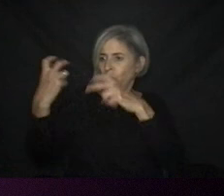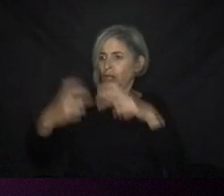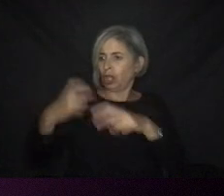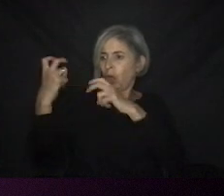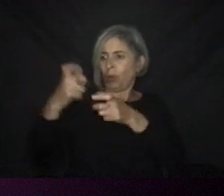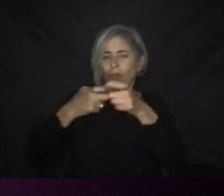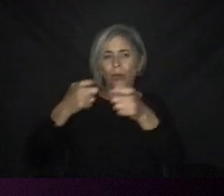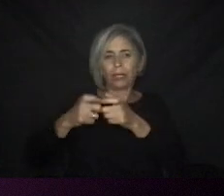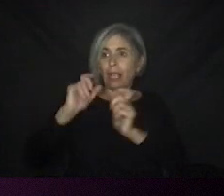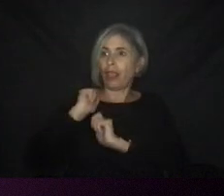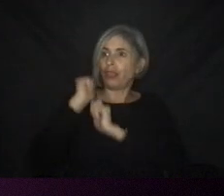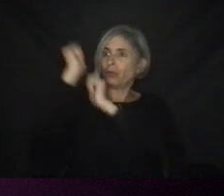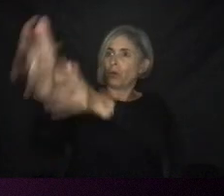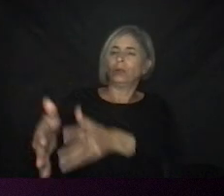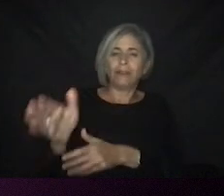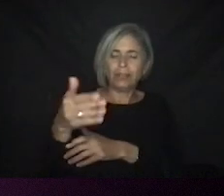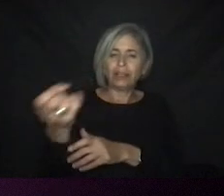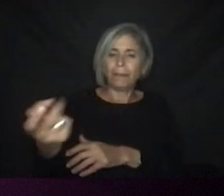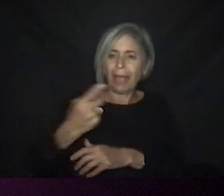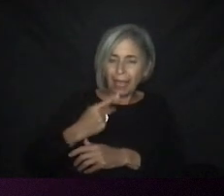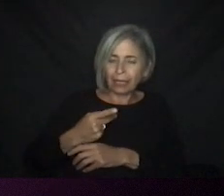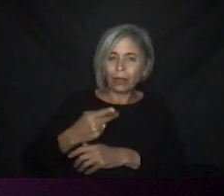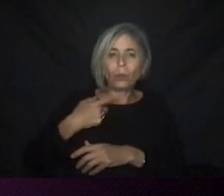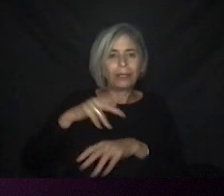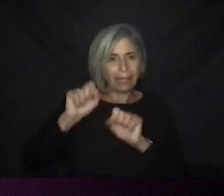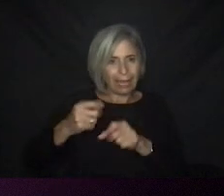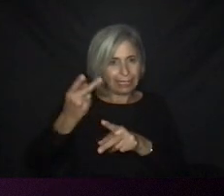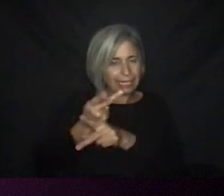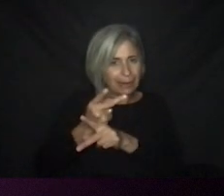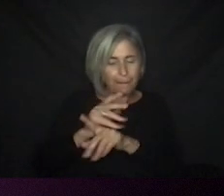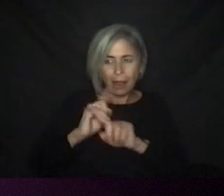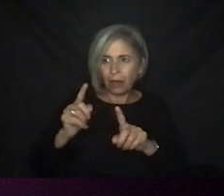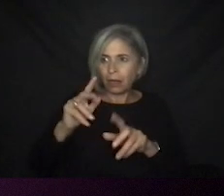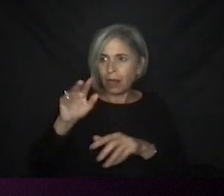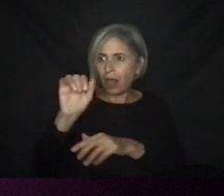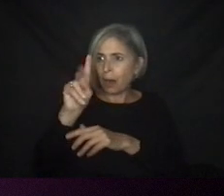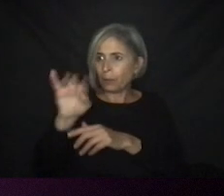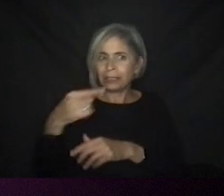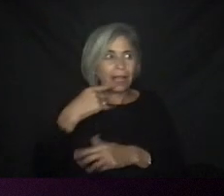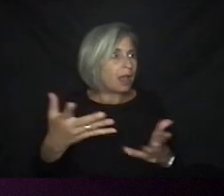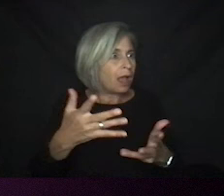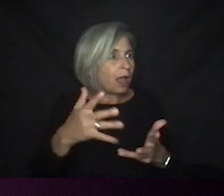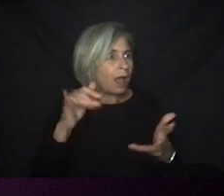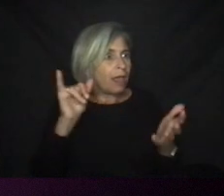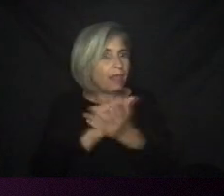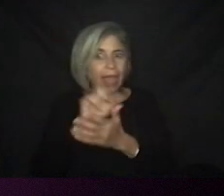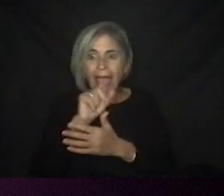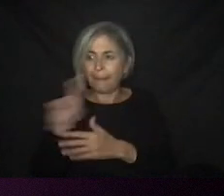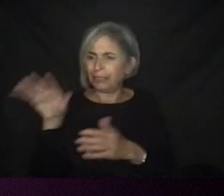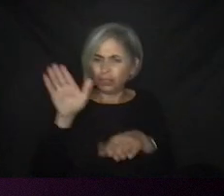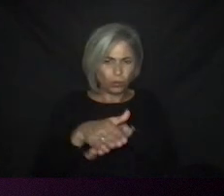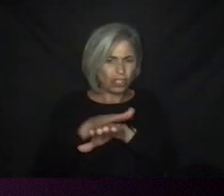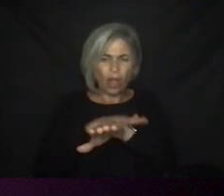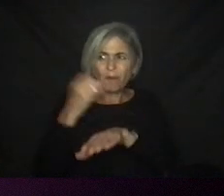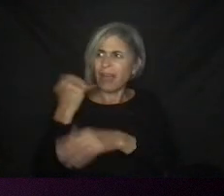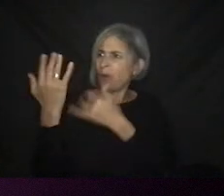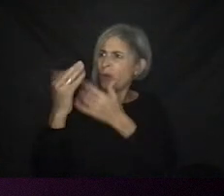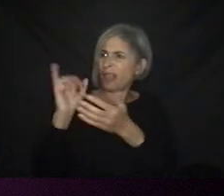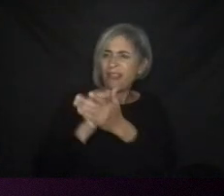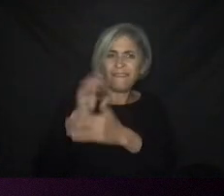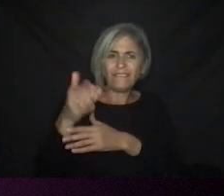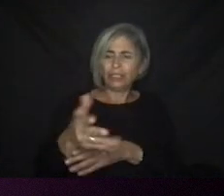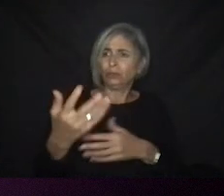He throws the fish back. We all know it's legal and we're allowed to keep it. And Aubrey goes, "That app is too slow. If I would have waited, that fish